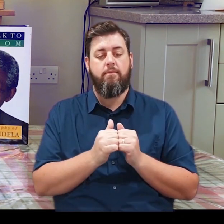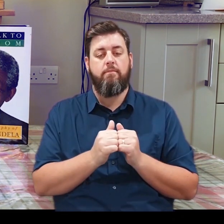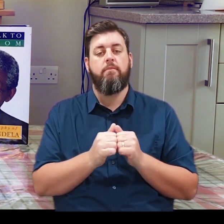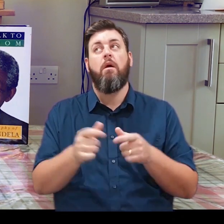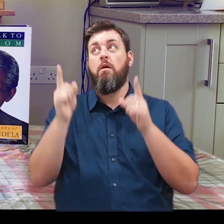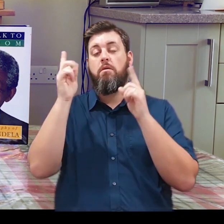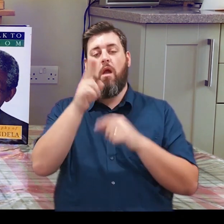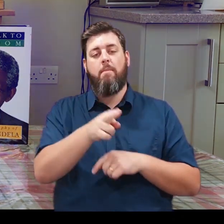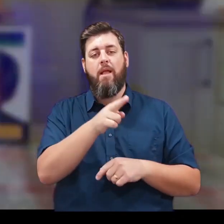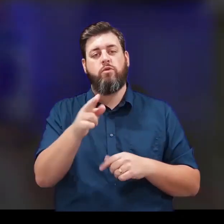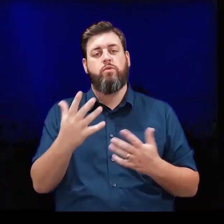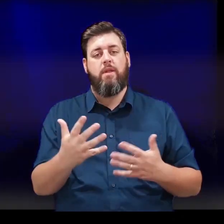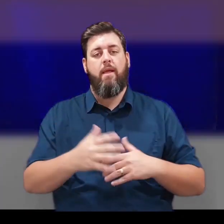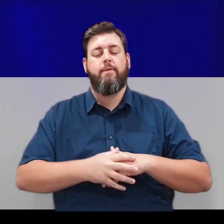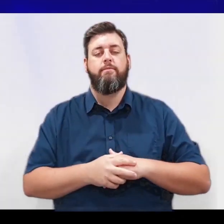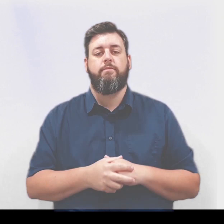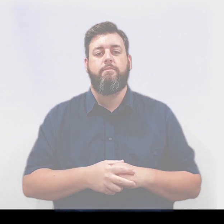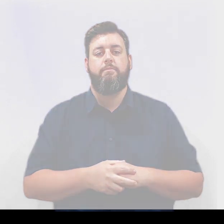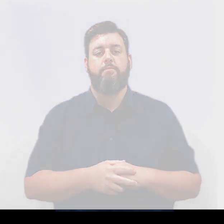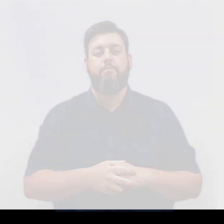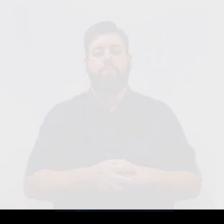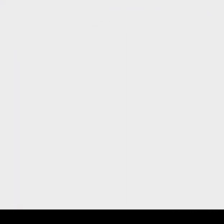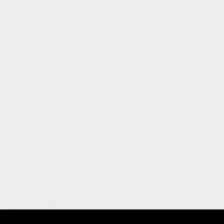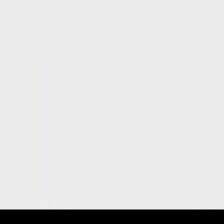bless you today.